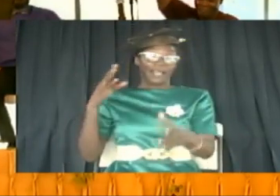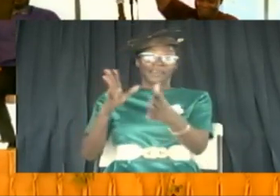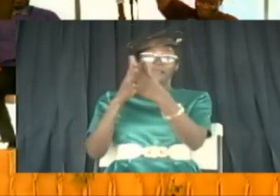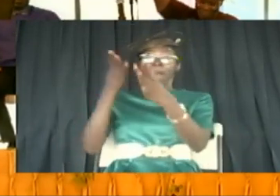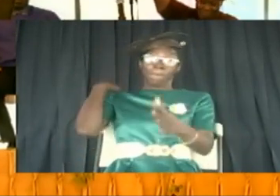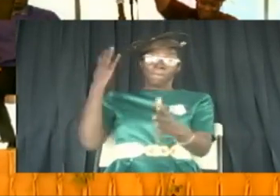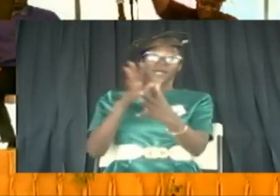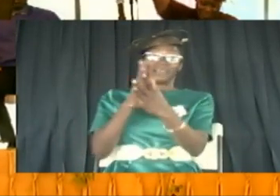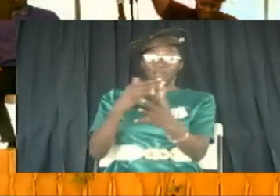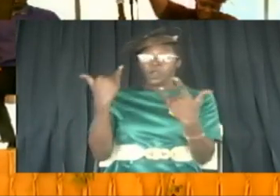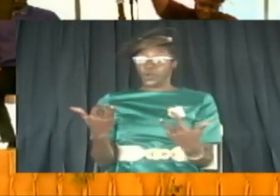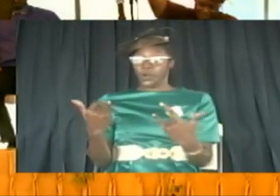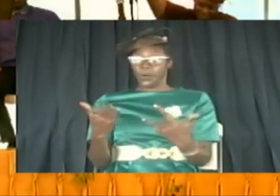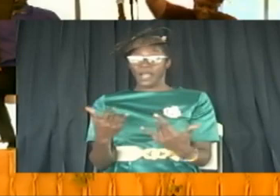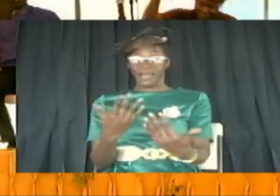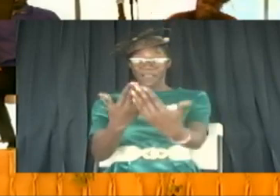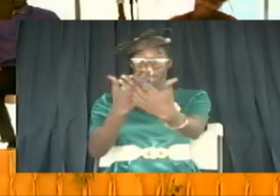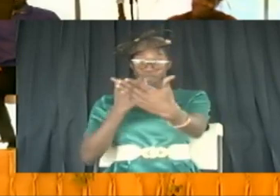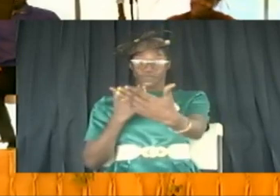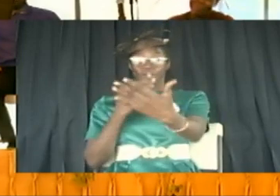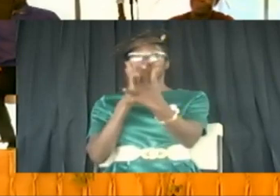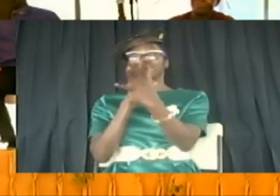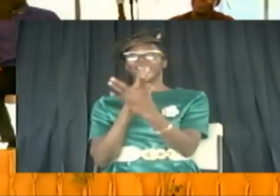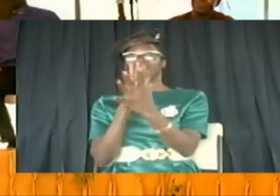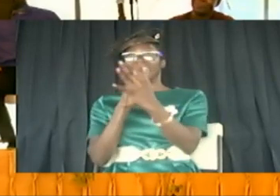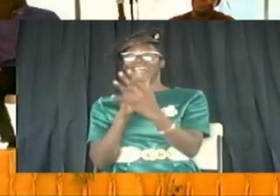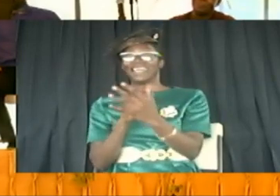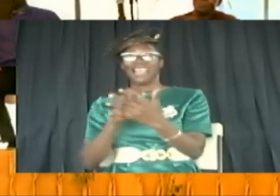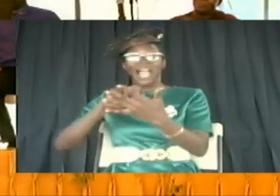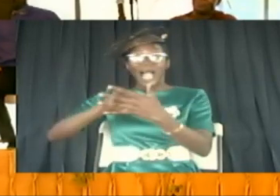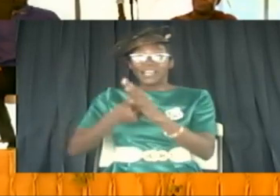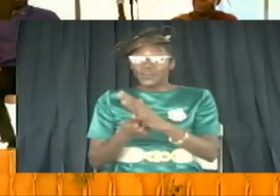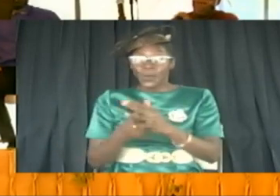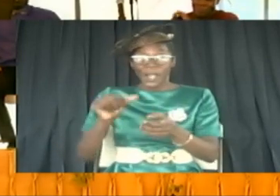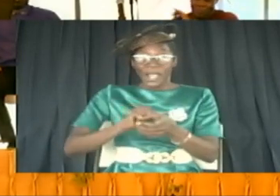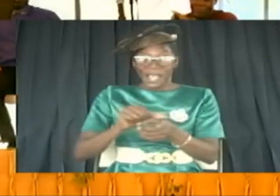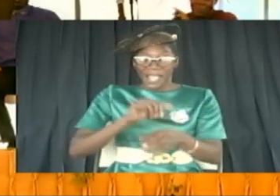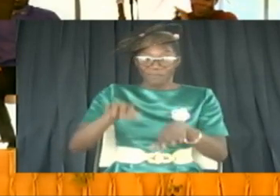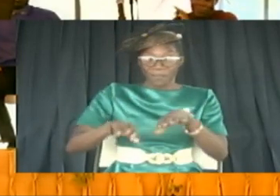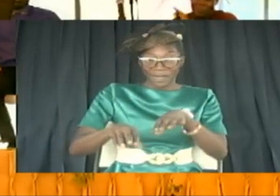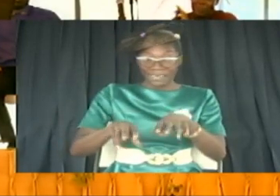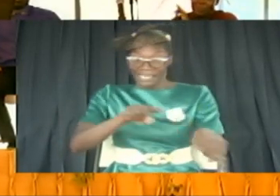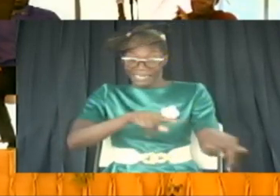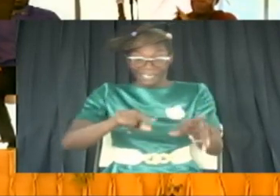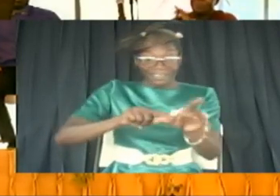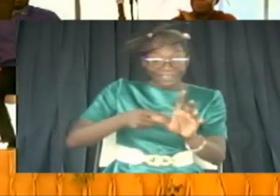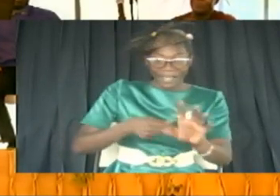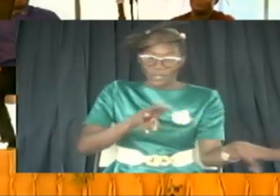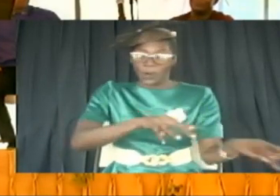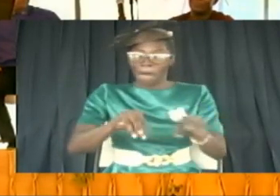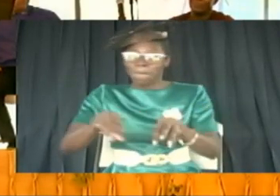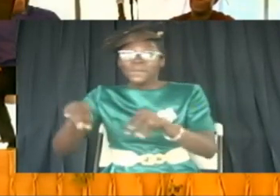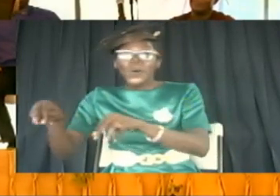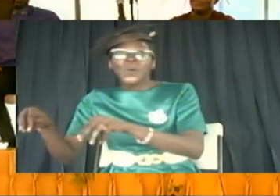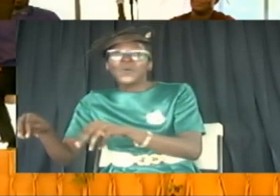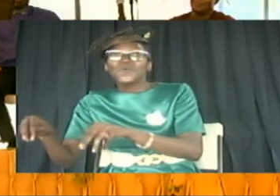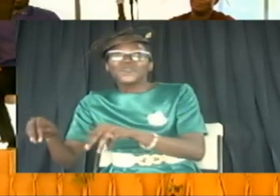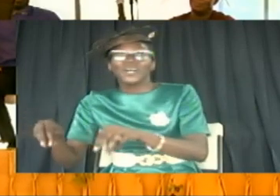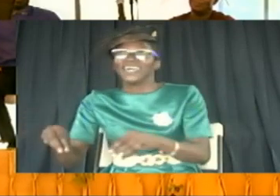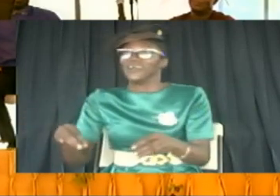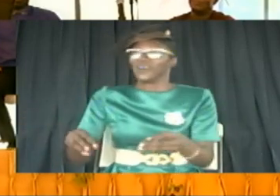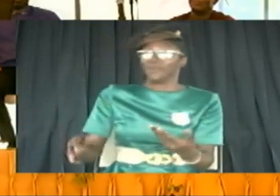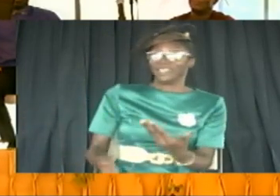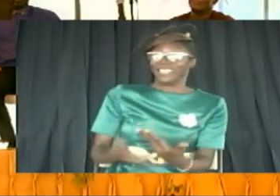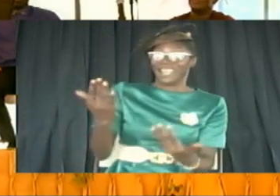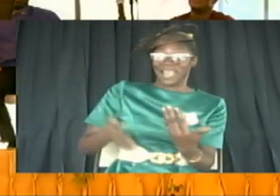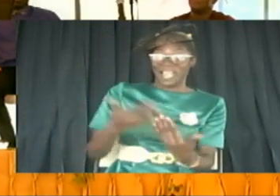was now at the front of the line at that new. And everybody started to scamper from where they were to come into the new empty line. And